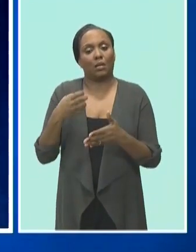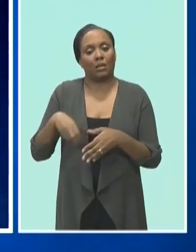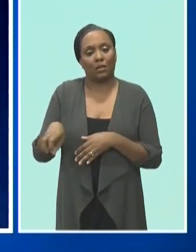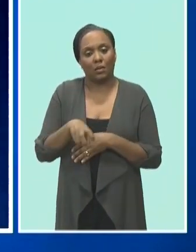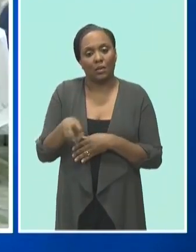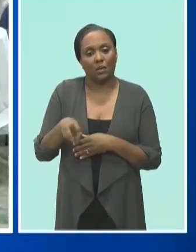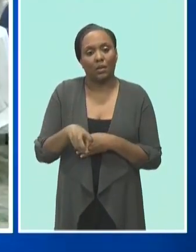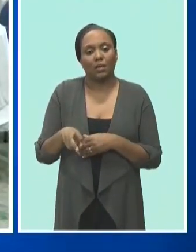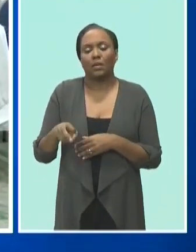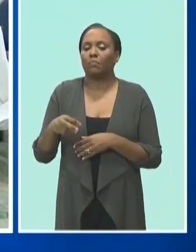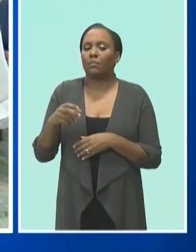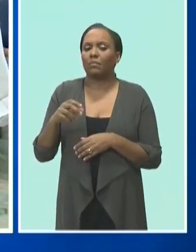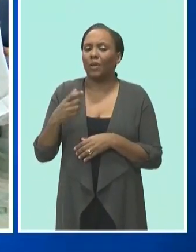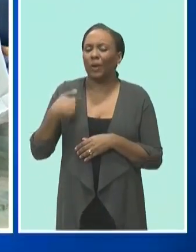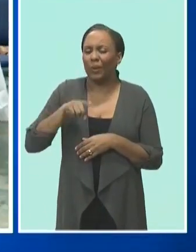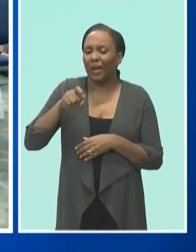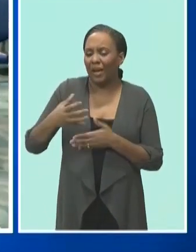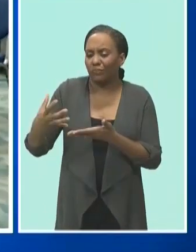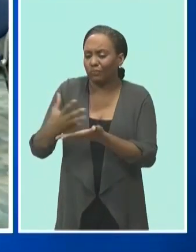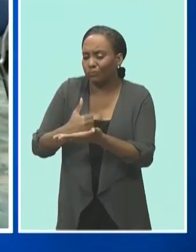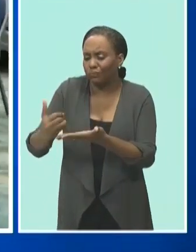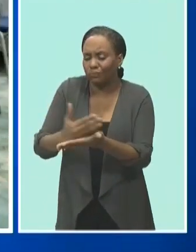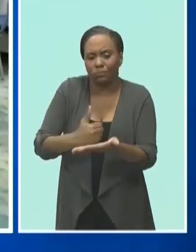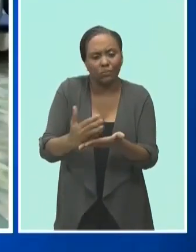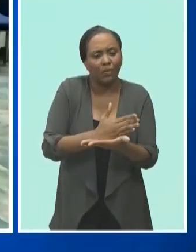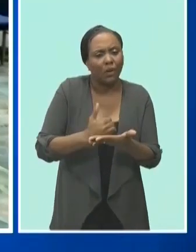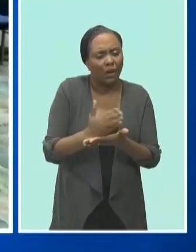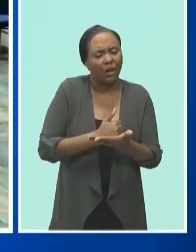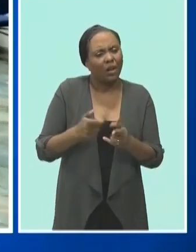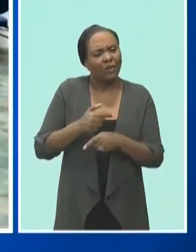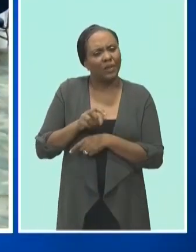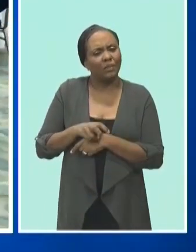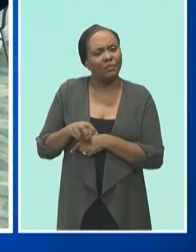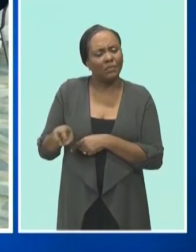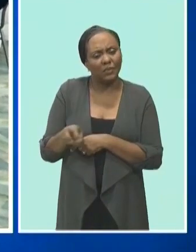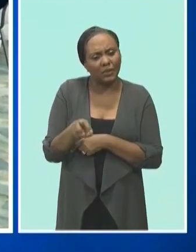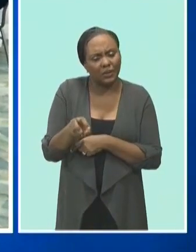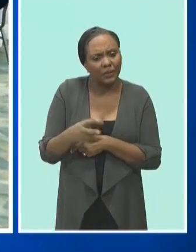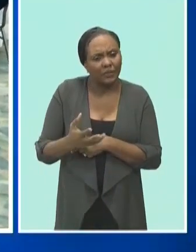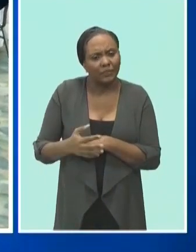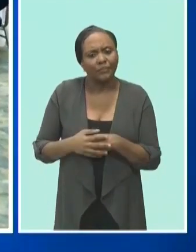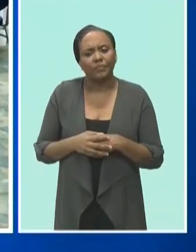which doesn't earn anything for the country to pave its roads